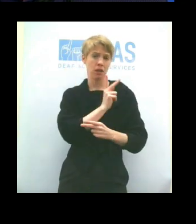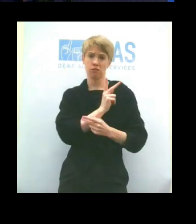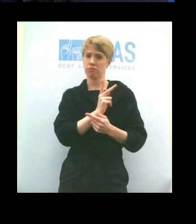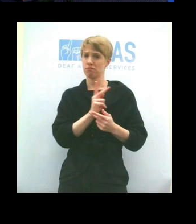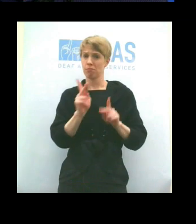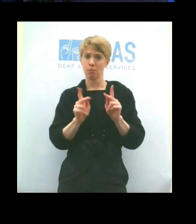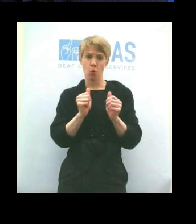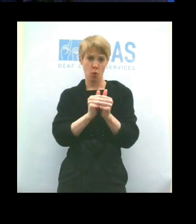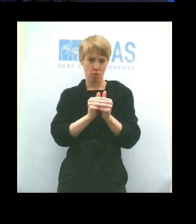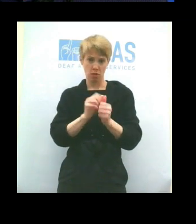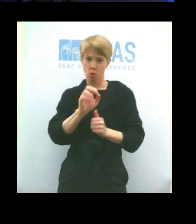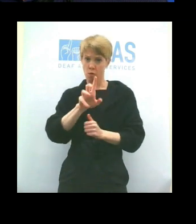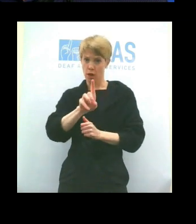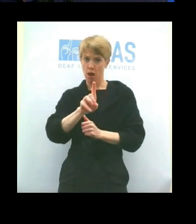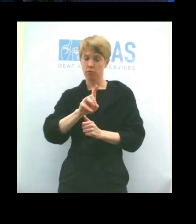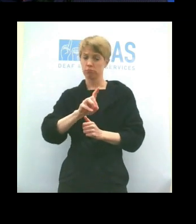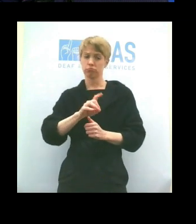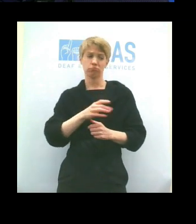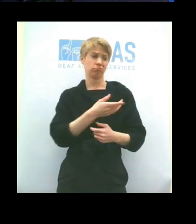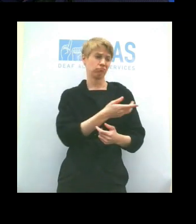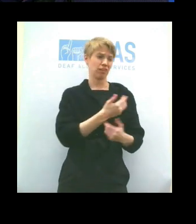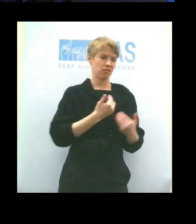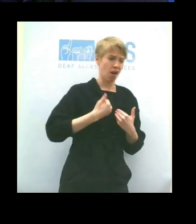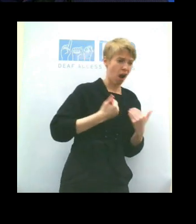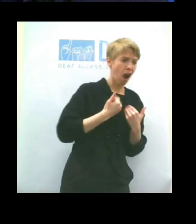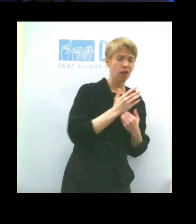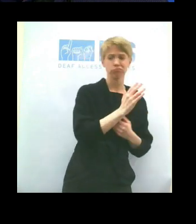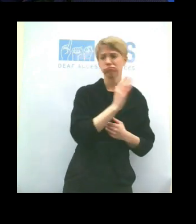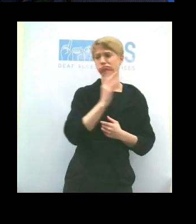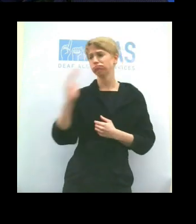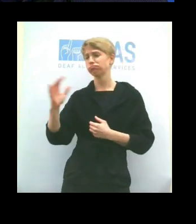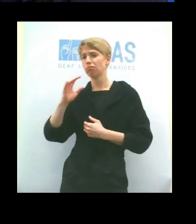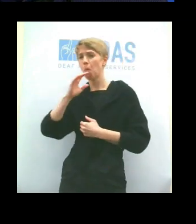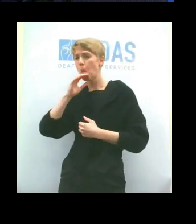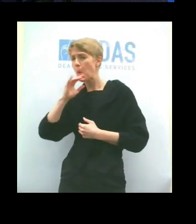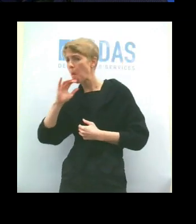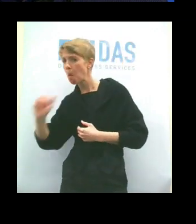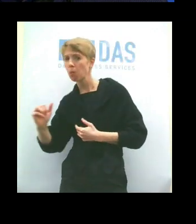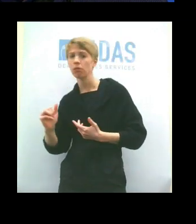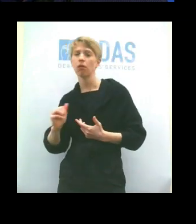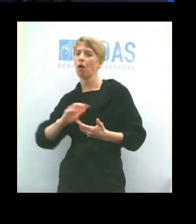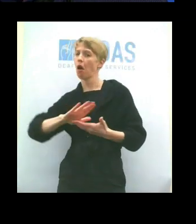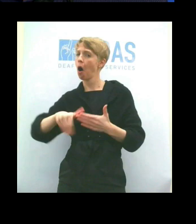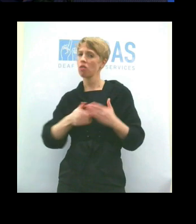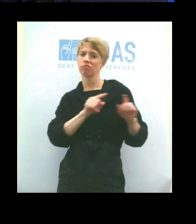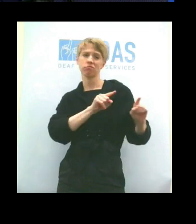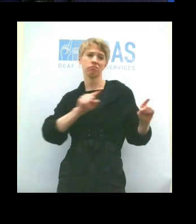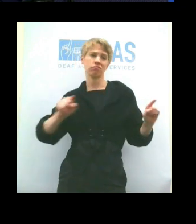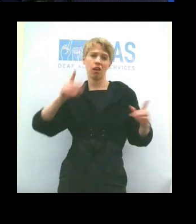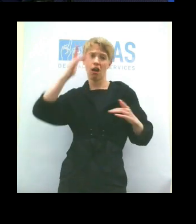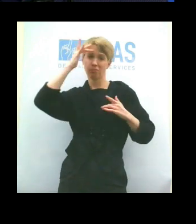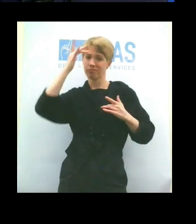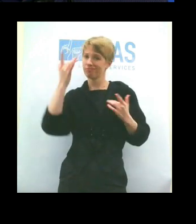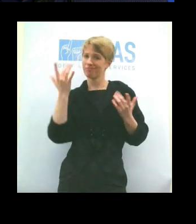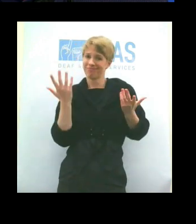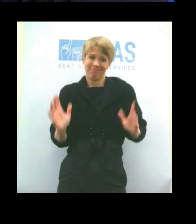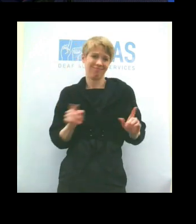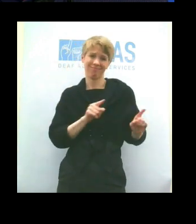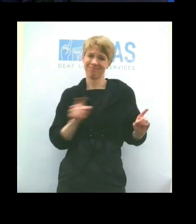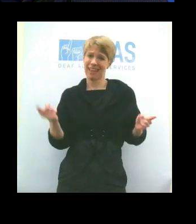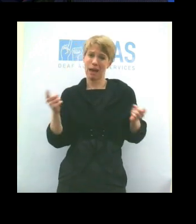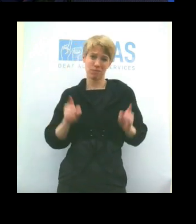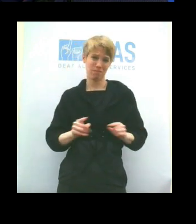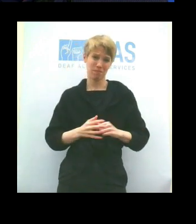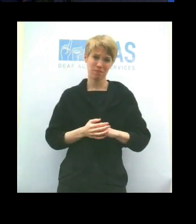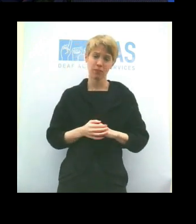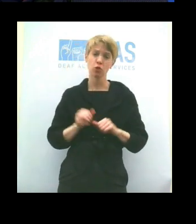case. It's just not registering there because it's so small. But every age group has actually contracted the coronavirus, and you can get ill from it,